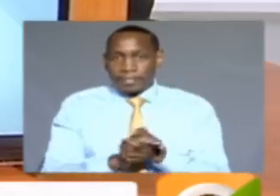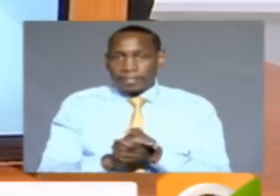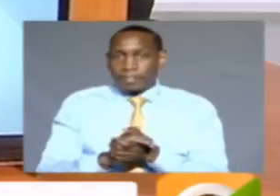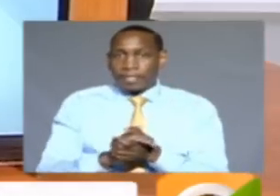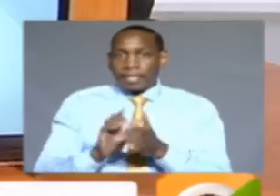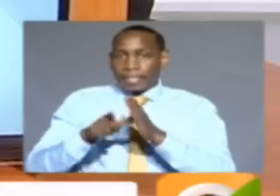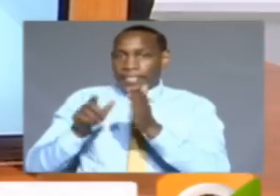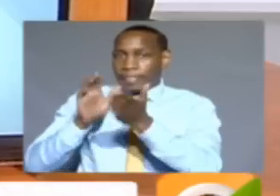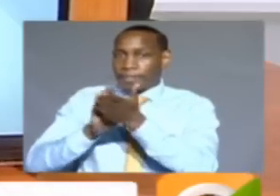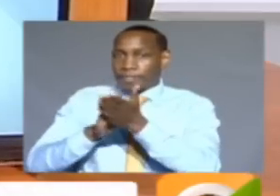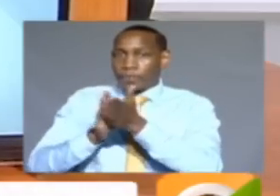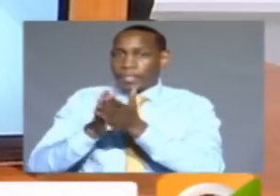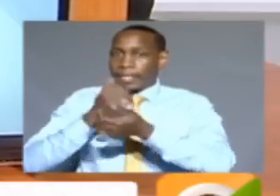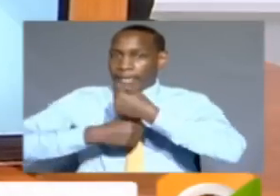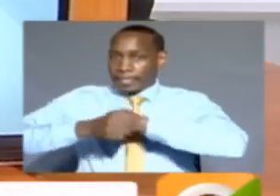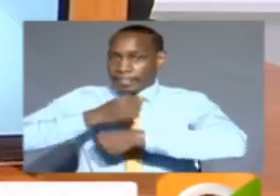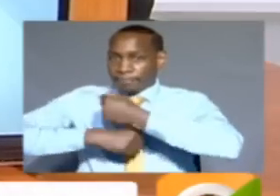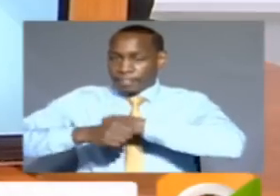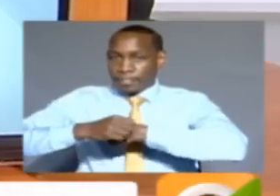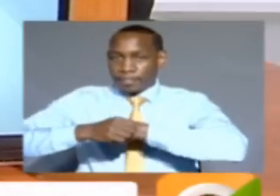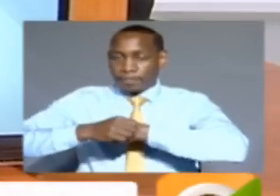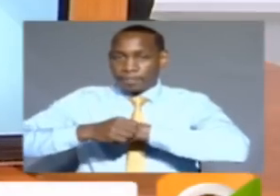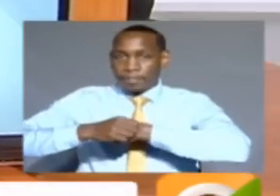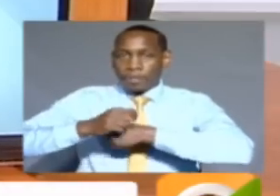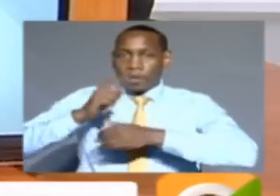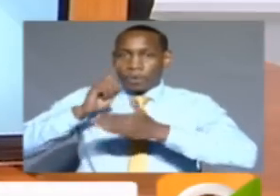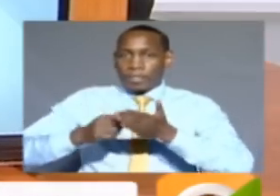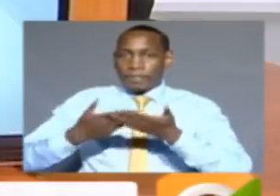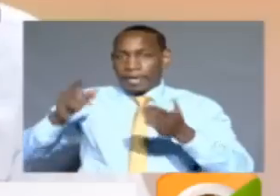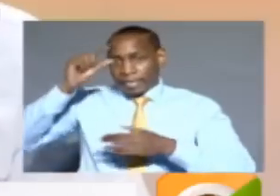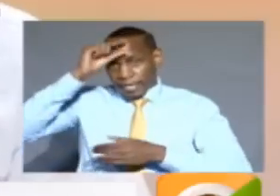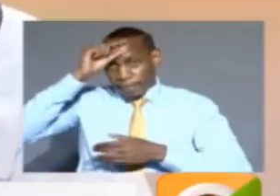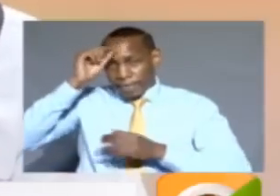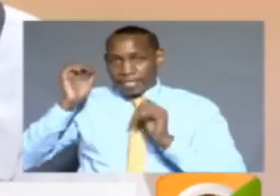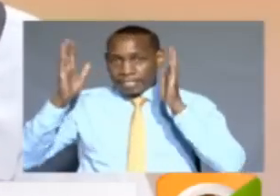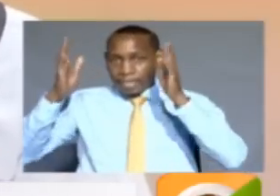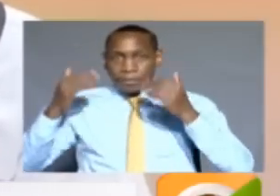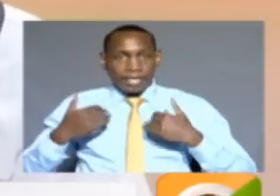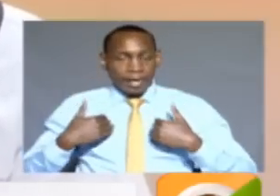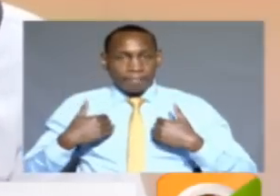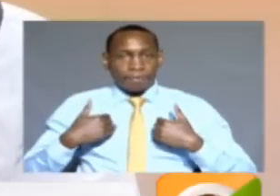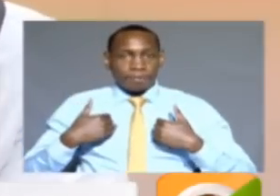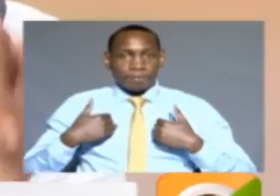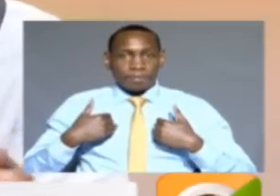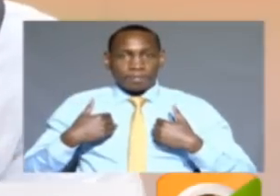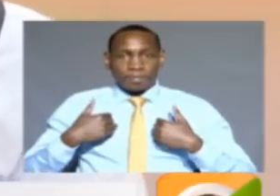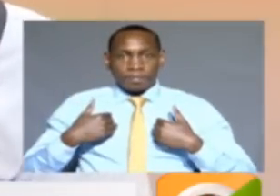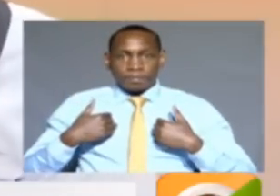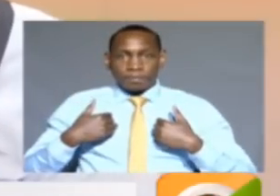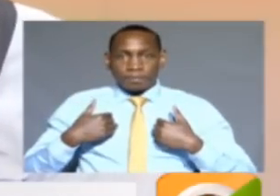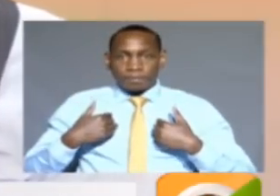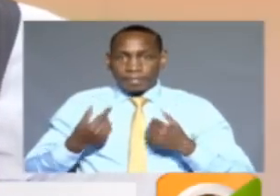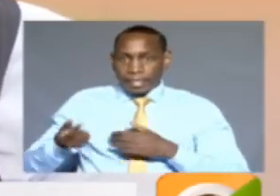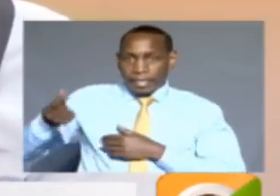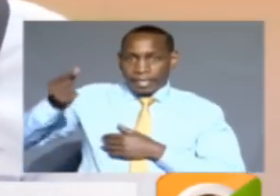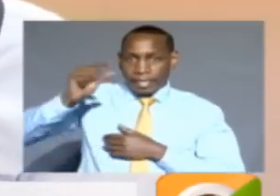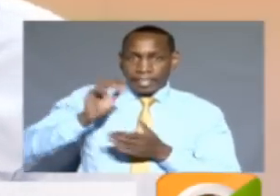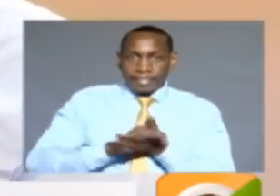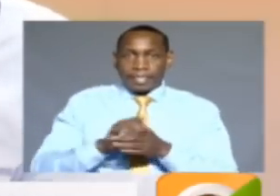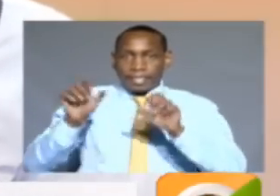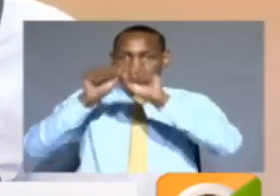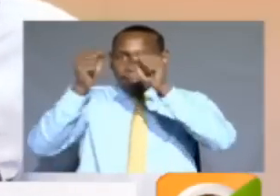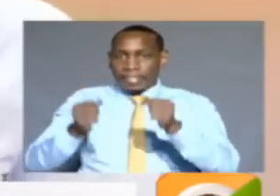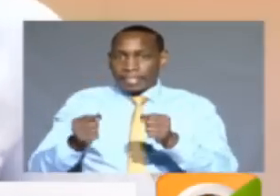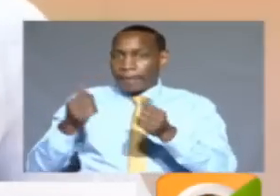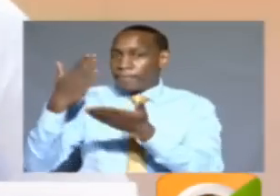with activities. You know, whatever government function there'll be, he'll throw in System ya